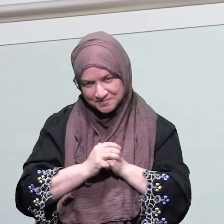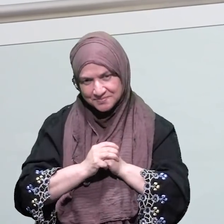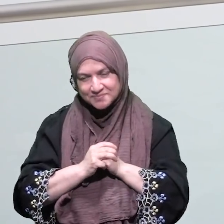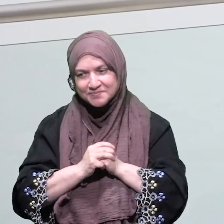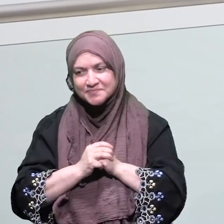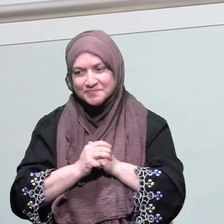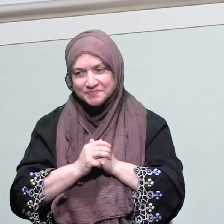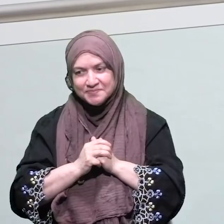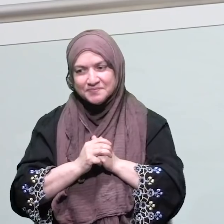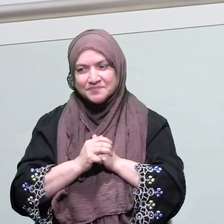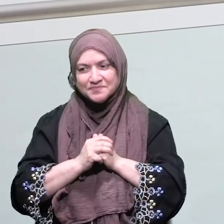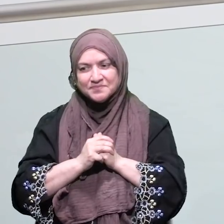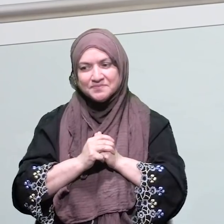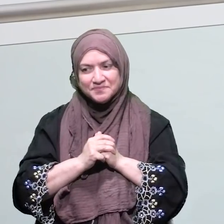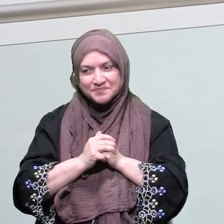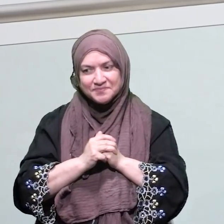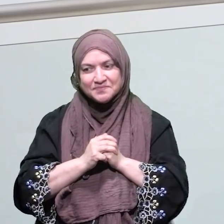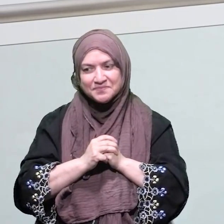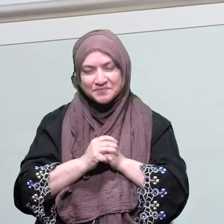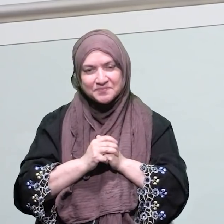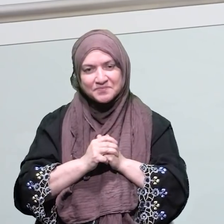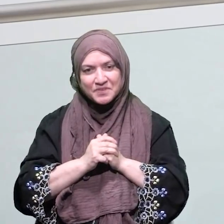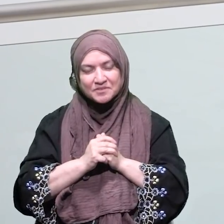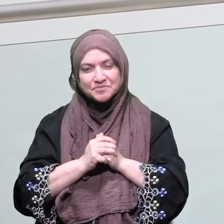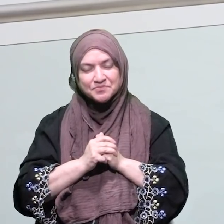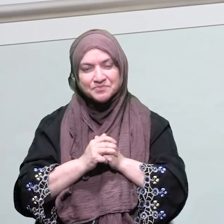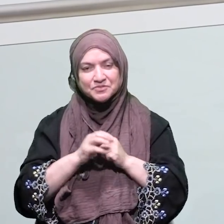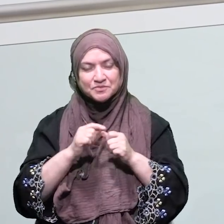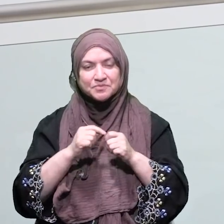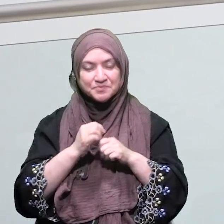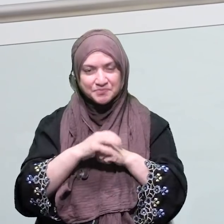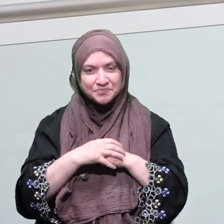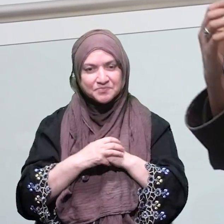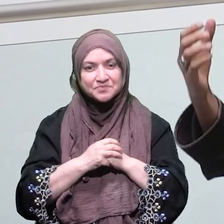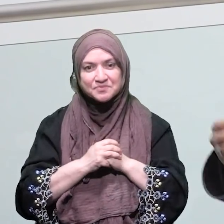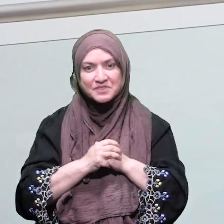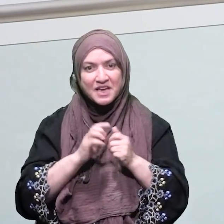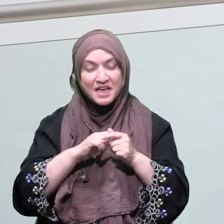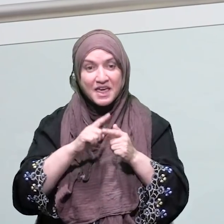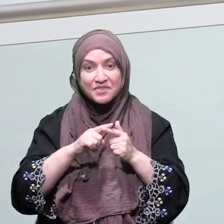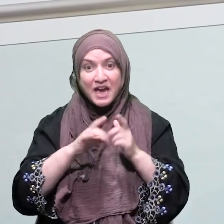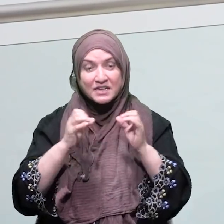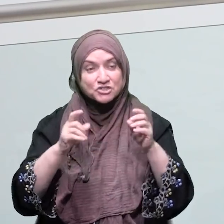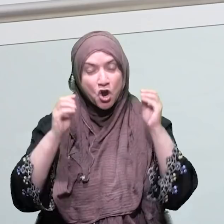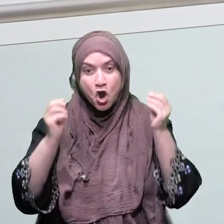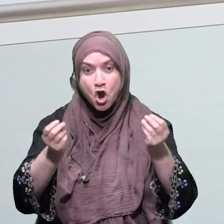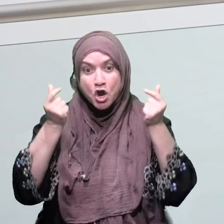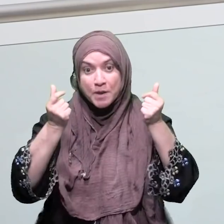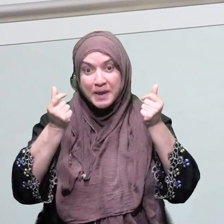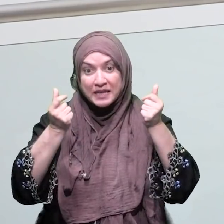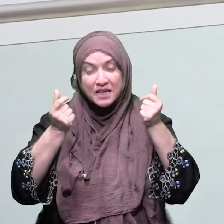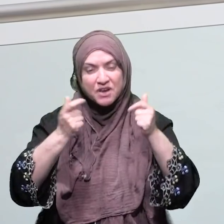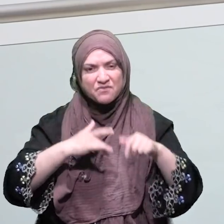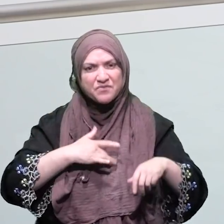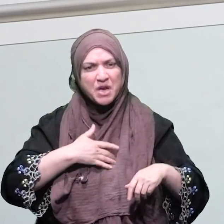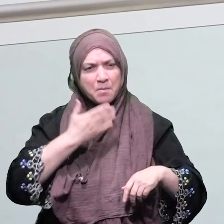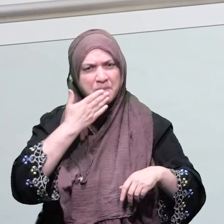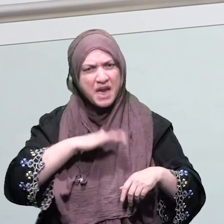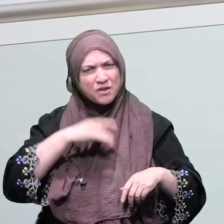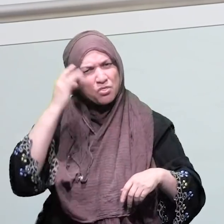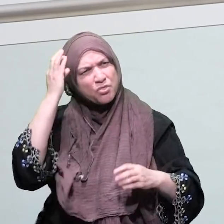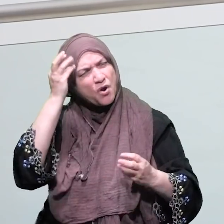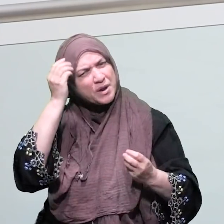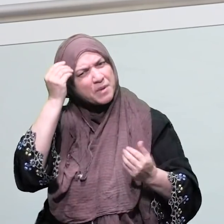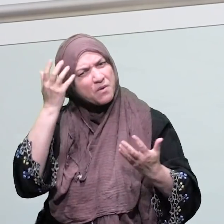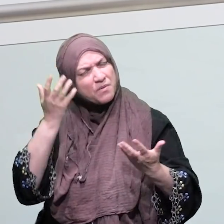sleep at night and you wonder, why am I suddenly getting all these bad thoughts about my family? Why am I suddenly thinking I'm getting mad about something? As I'm